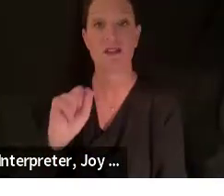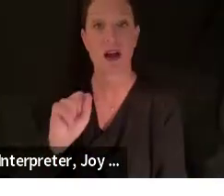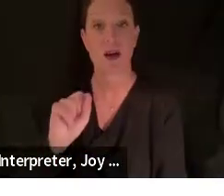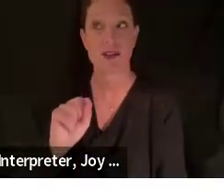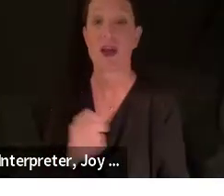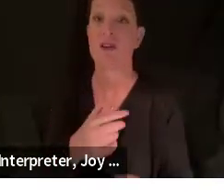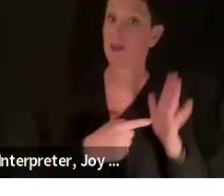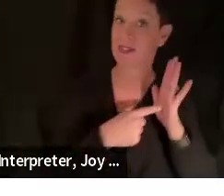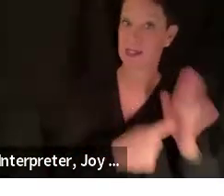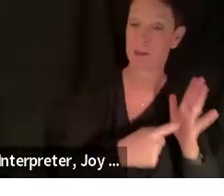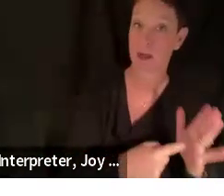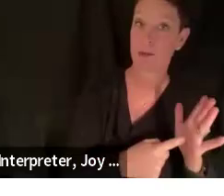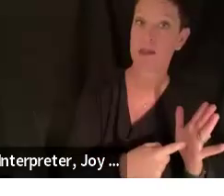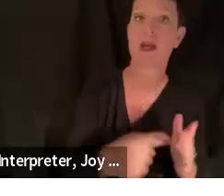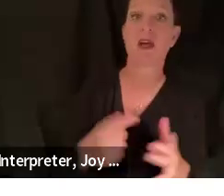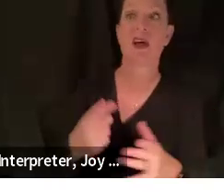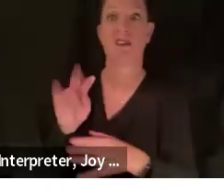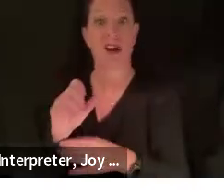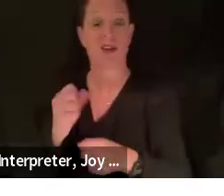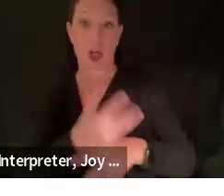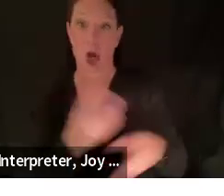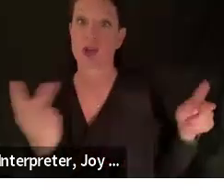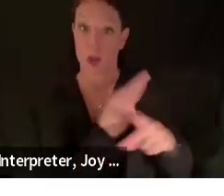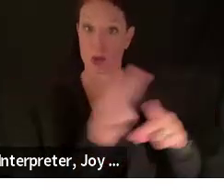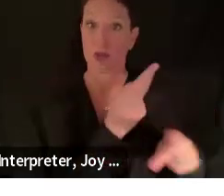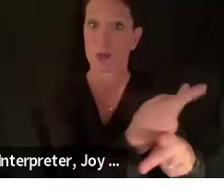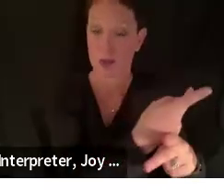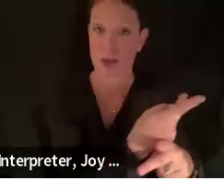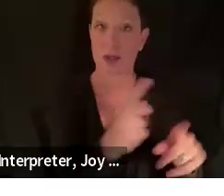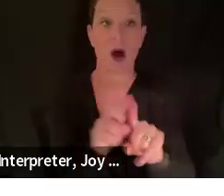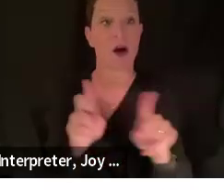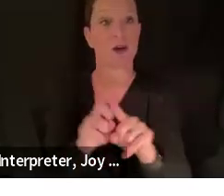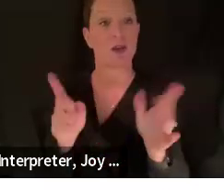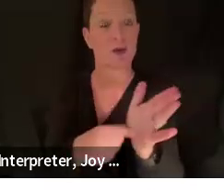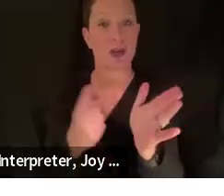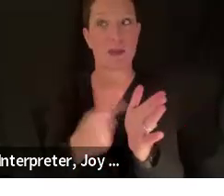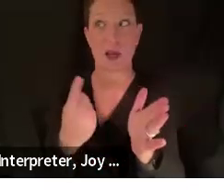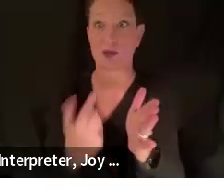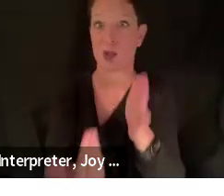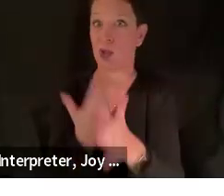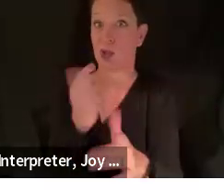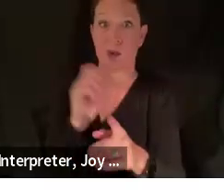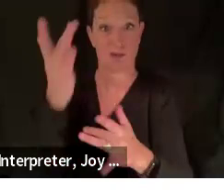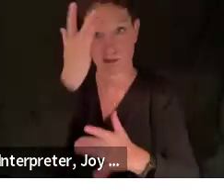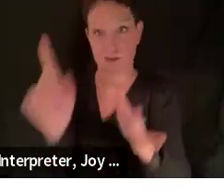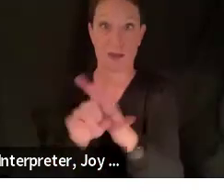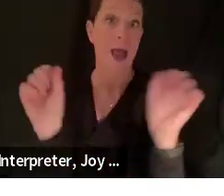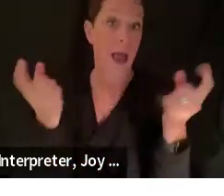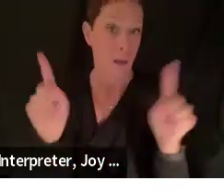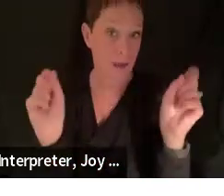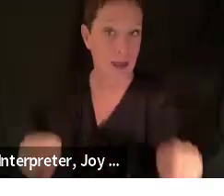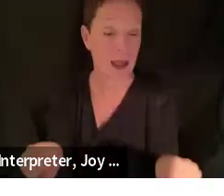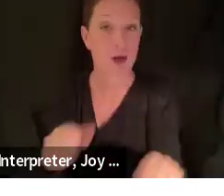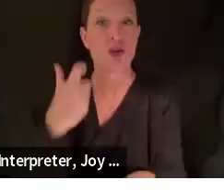worsen symptoms of pre existing conditions, and in some cases, they can lead to new complications. In fact,